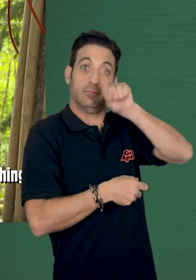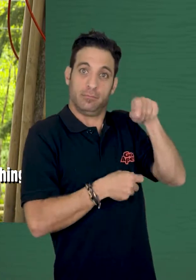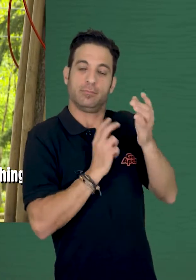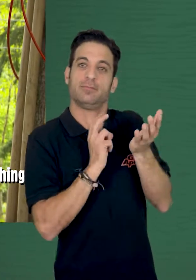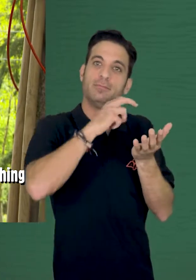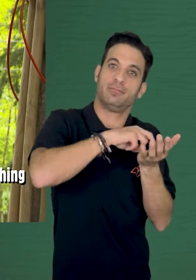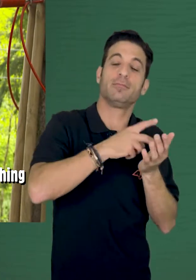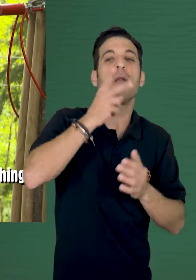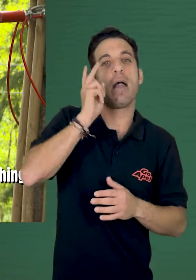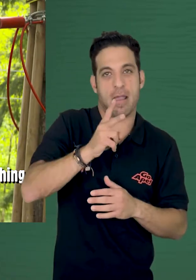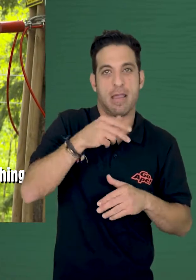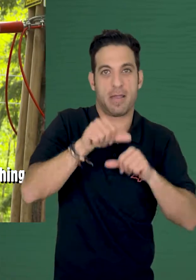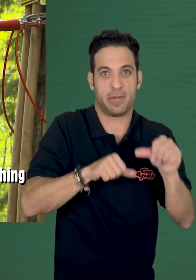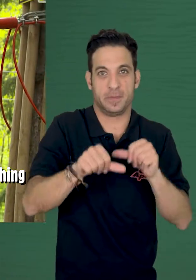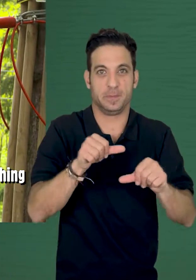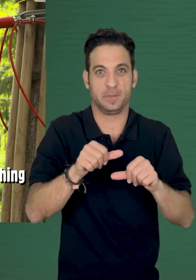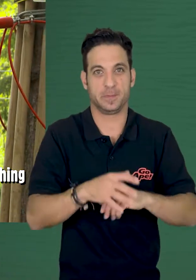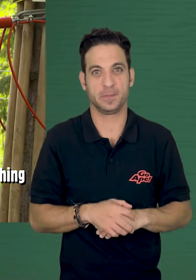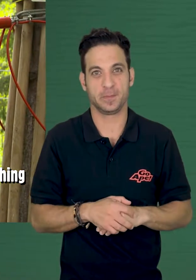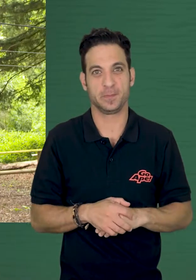on the crossing to try again.